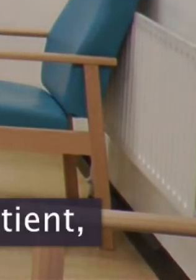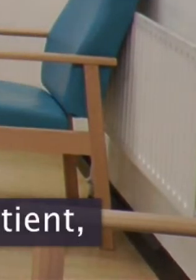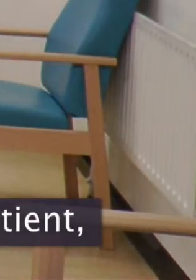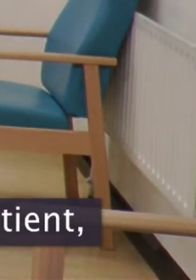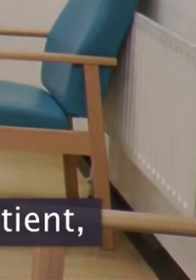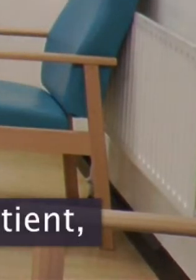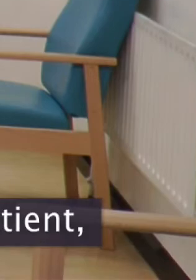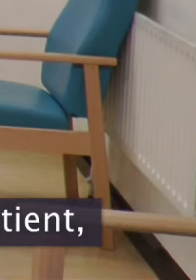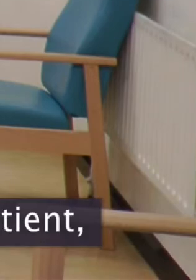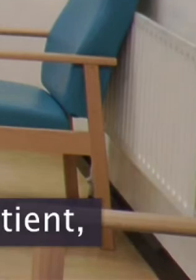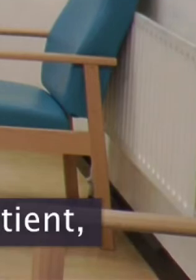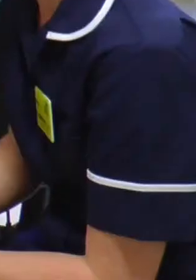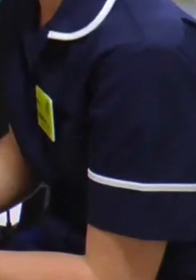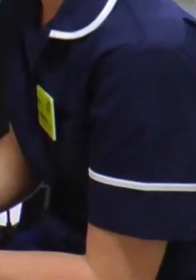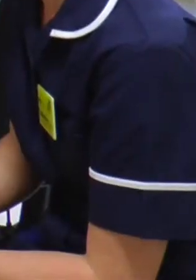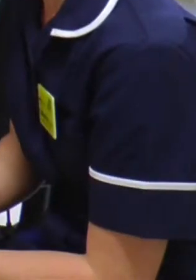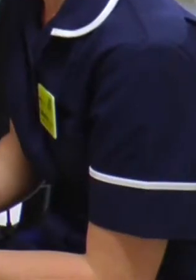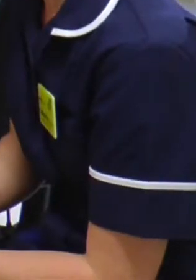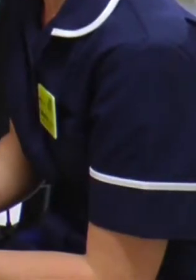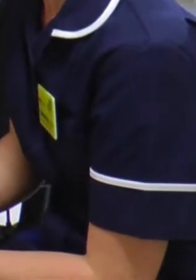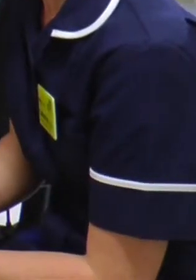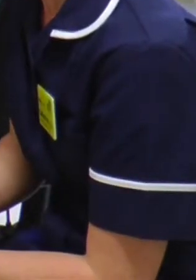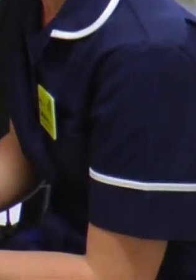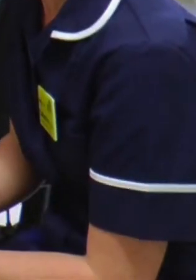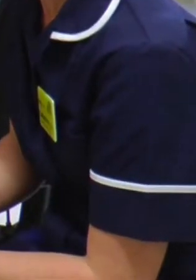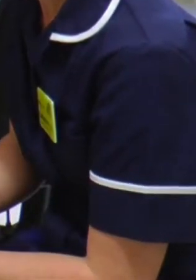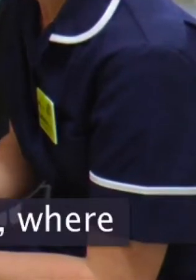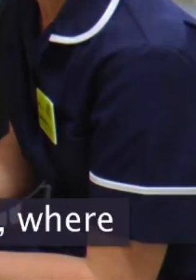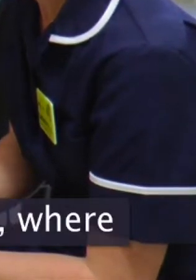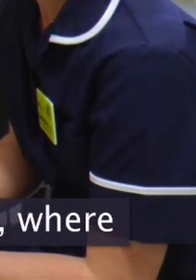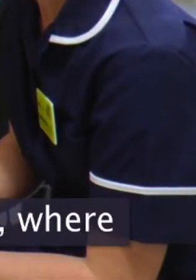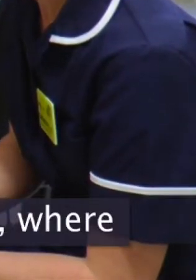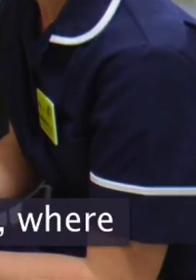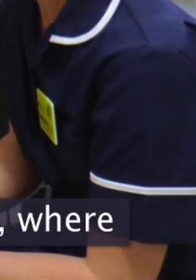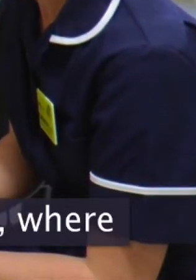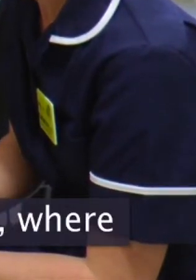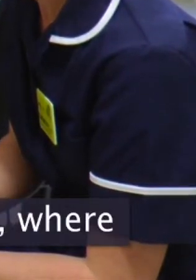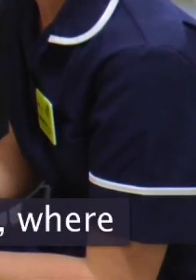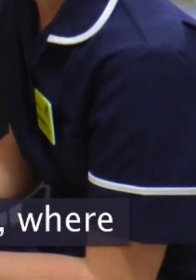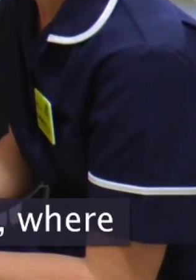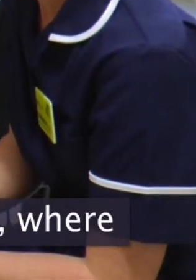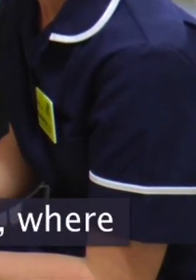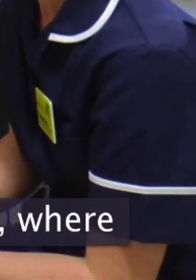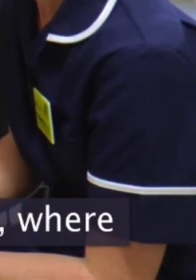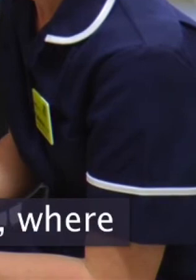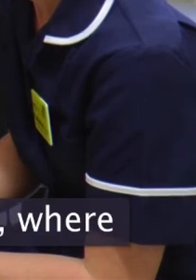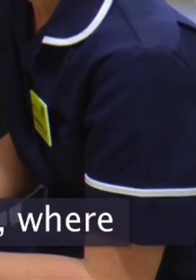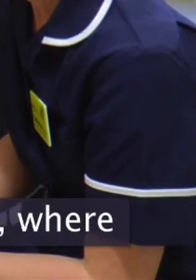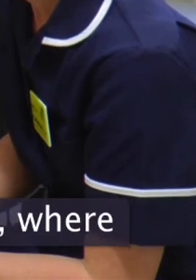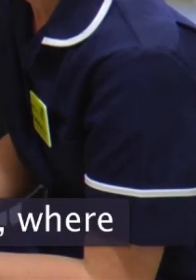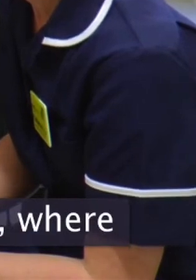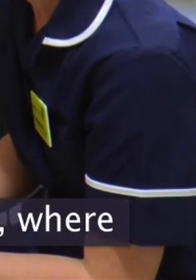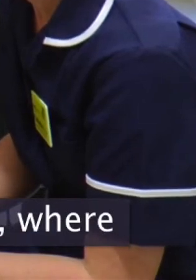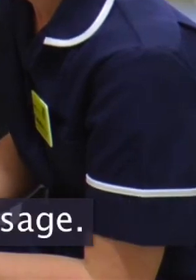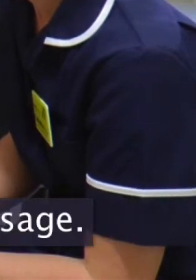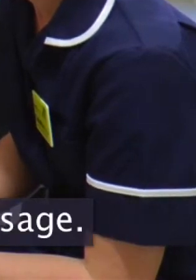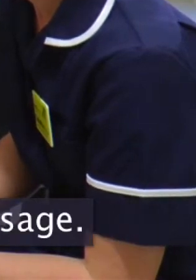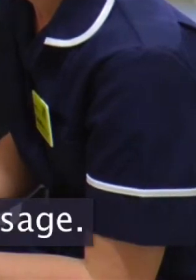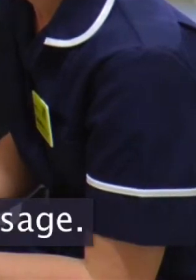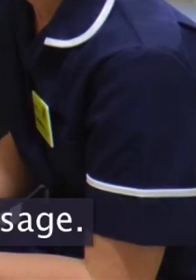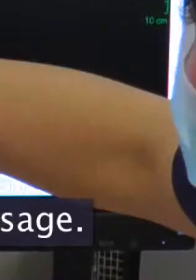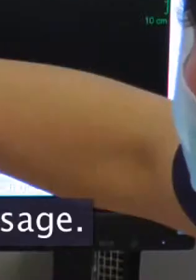an outpatient or an inpatient, we ask for their feedback. We also have the Patient Advice and Liaison